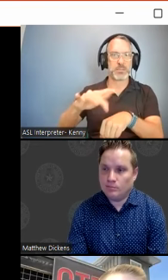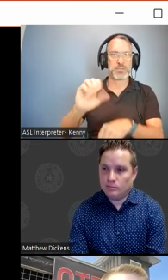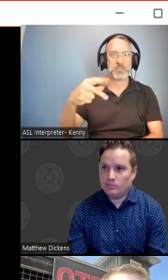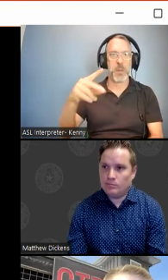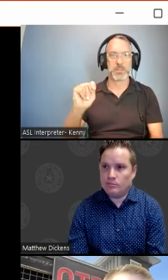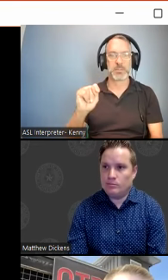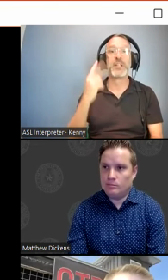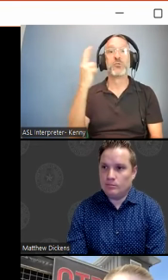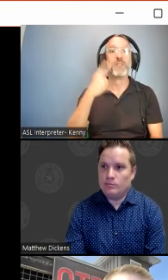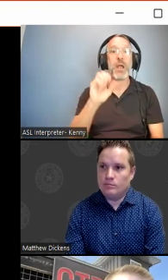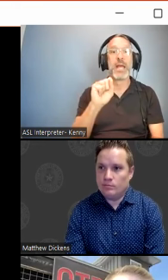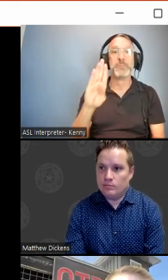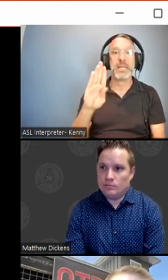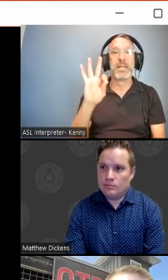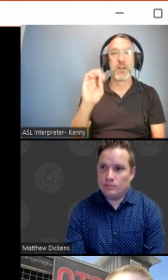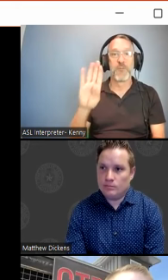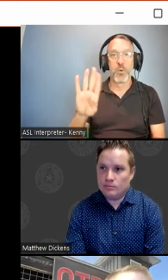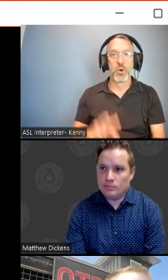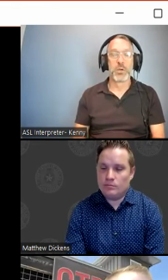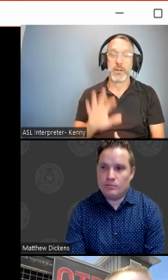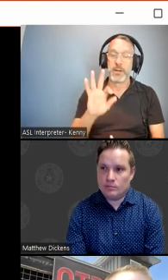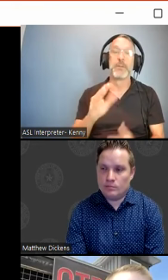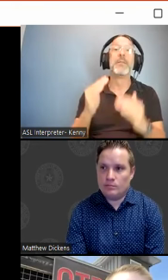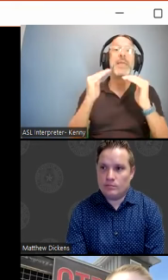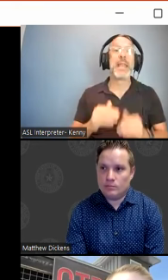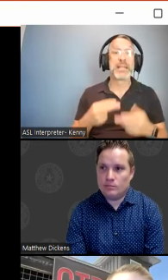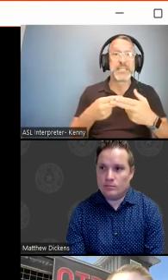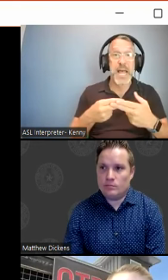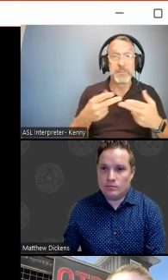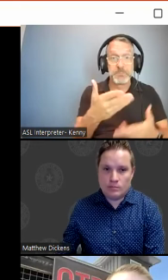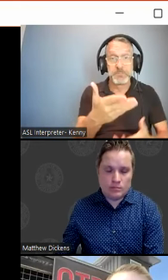reason for SB 904. If you go to the next slide.